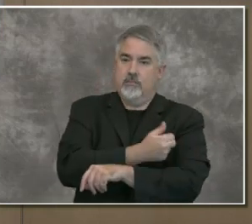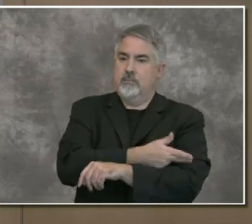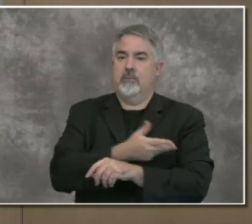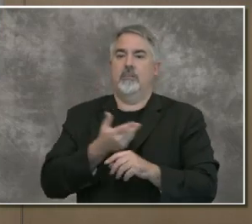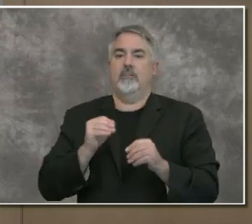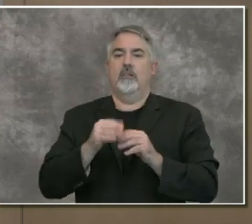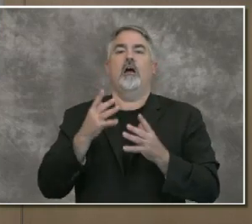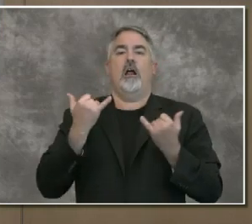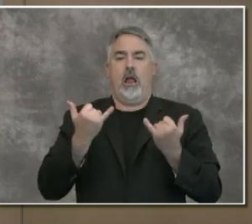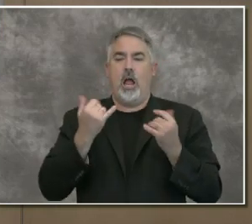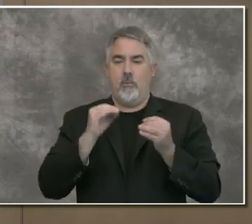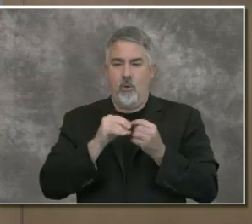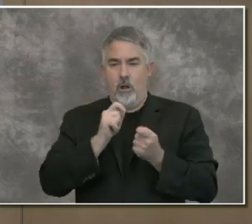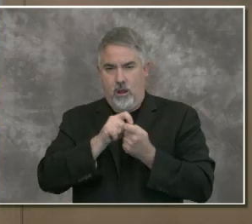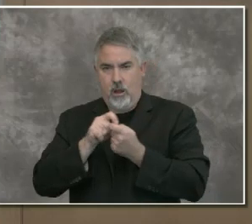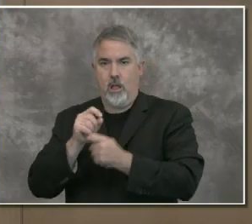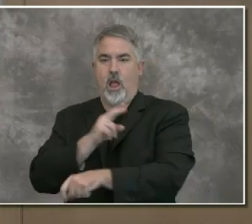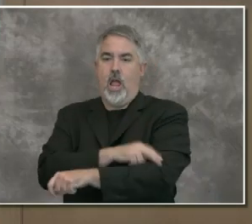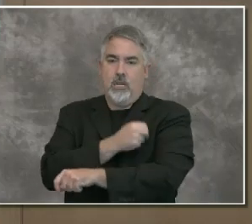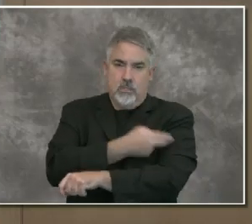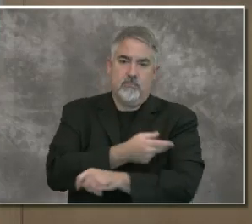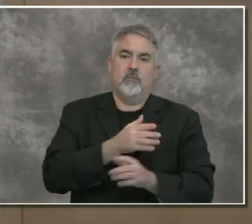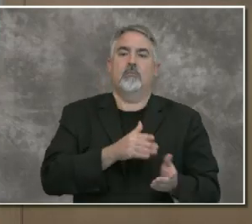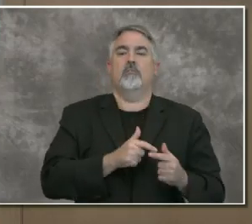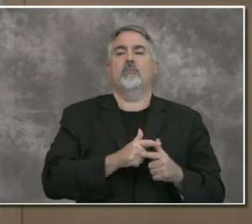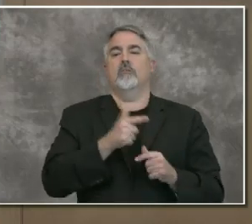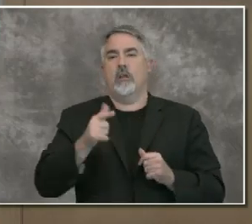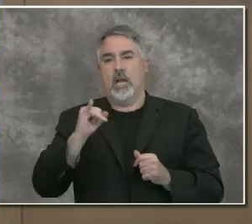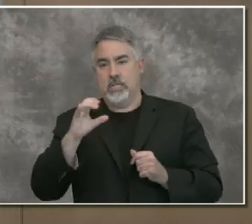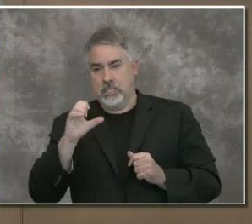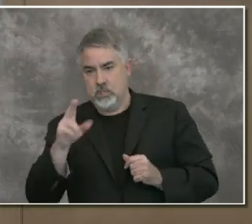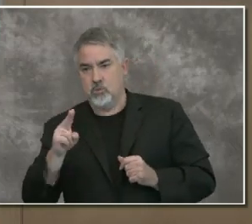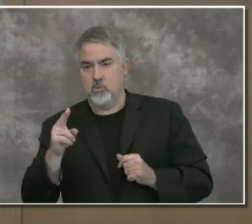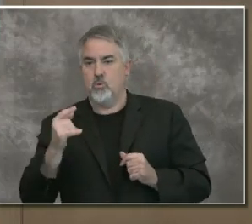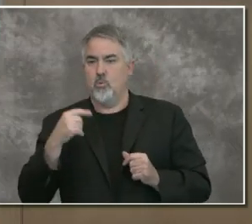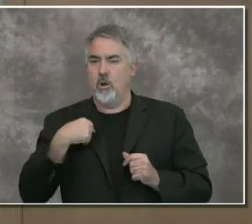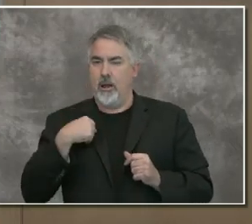then went to the ICU, we will update it on the cumulative